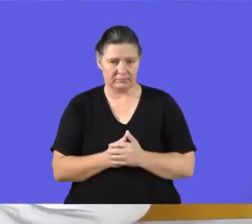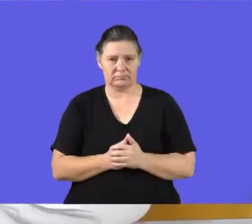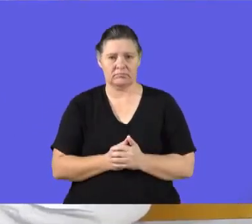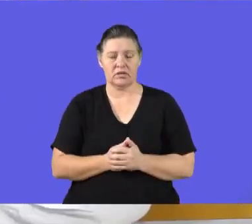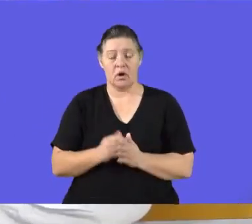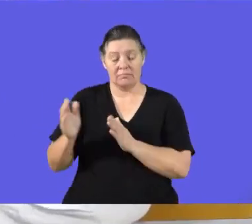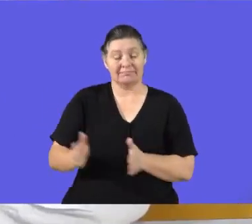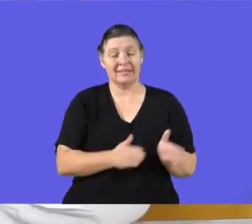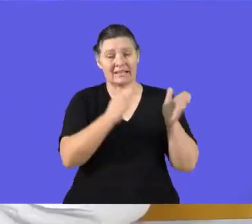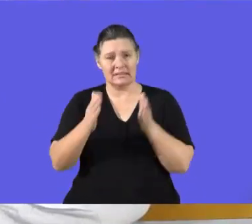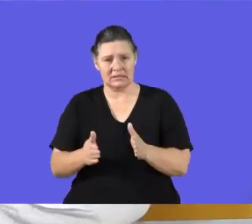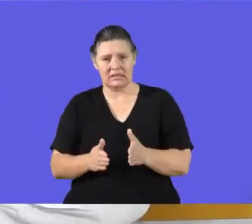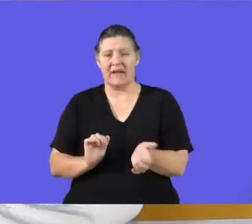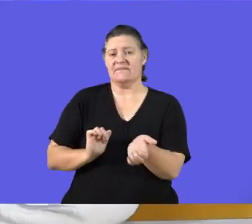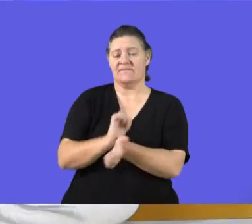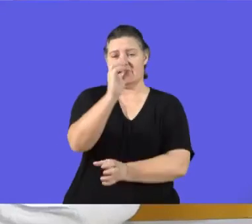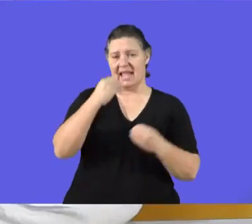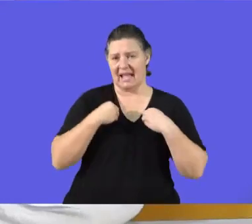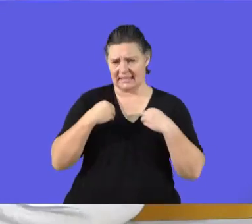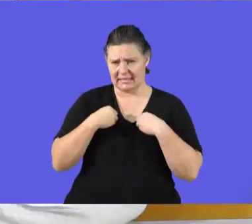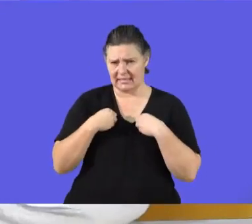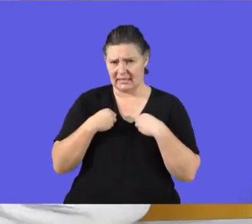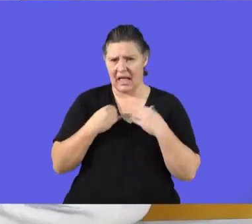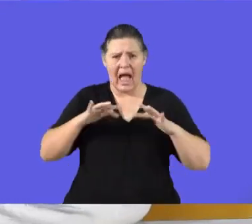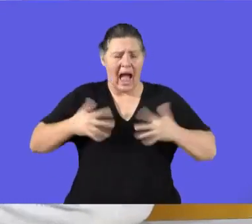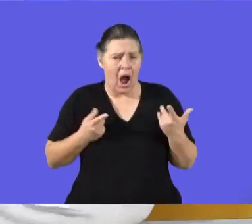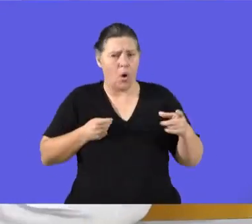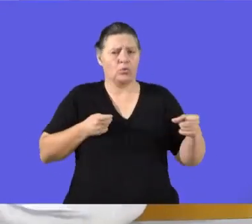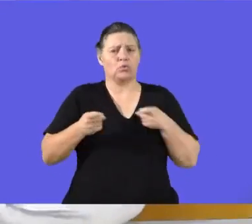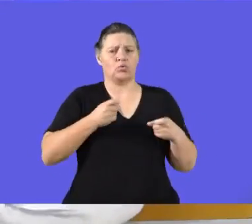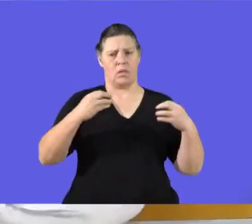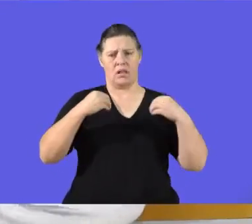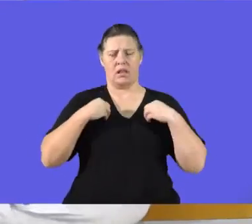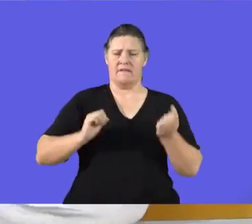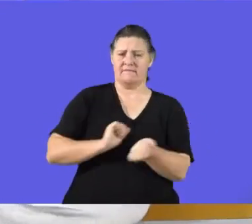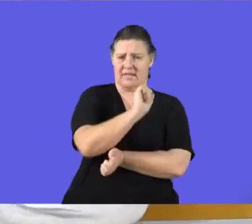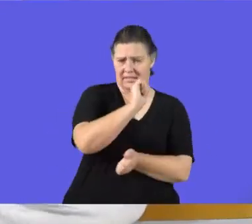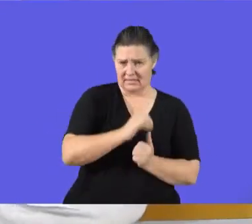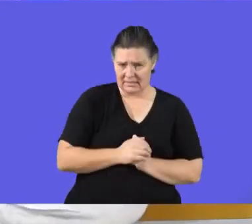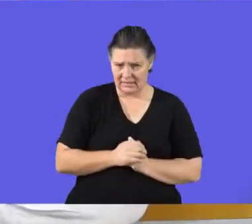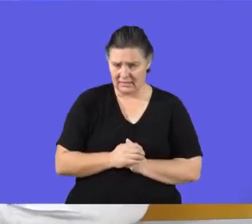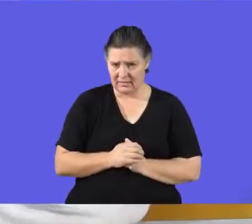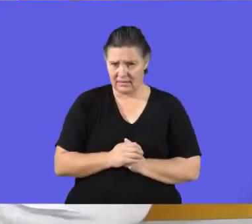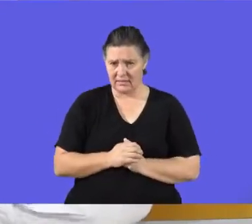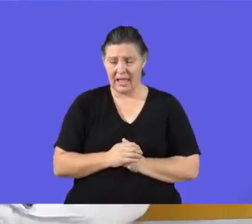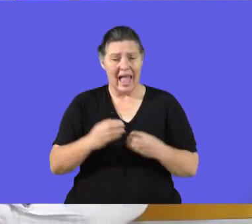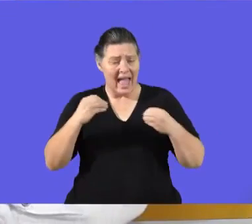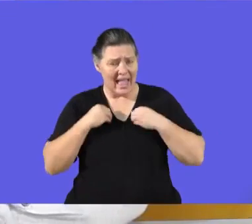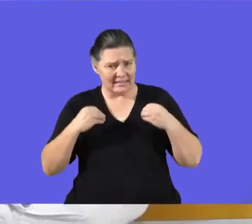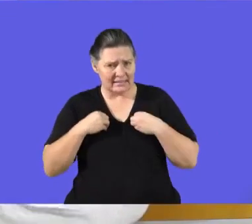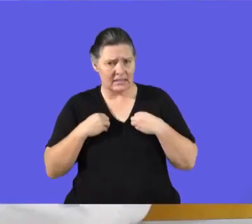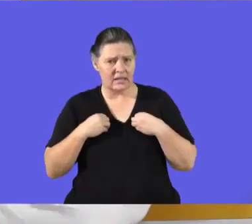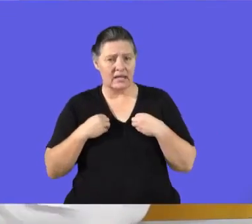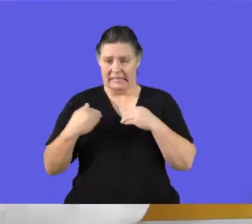our creditors control. All right. Now, the next aspect has to do with fixed assets. How then can we control our fixed